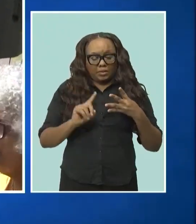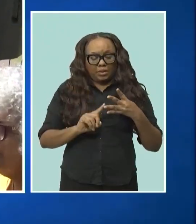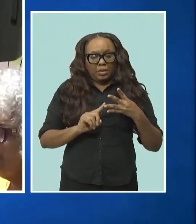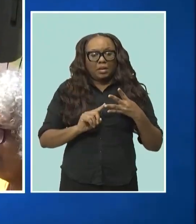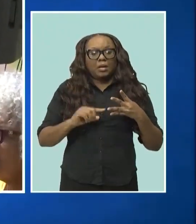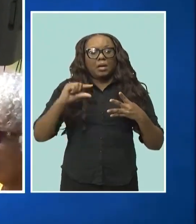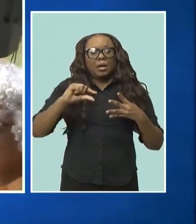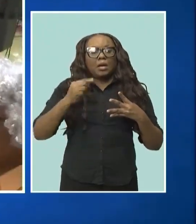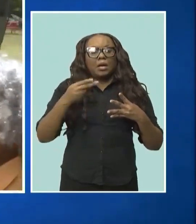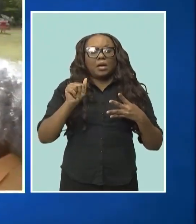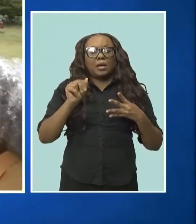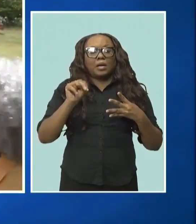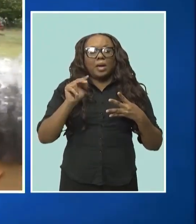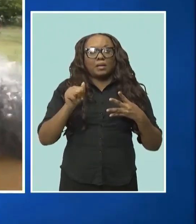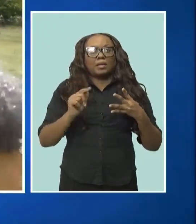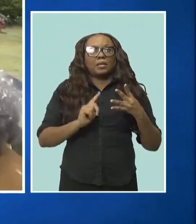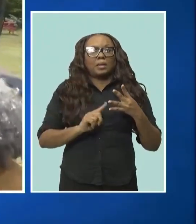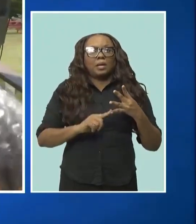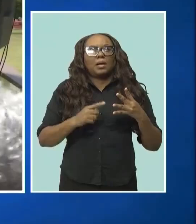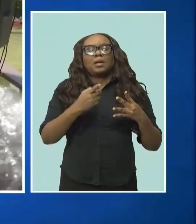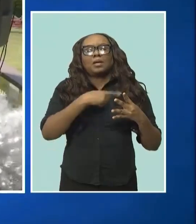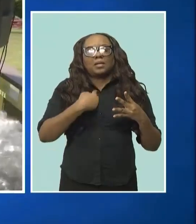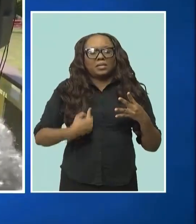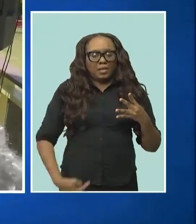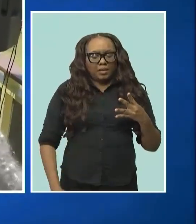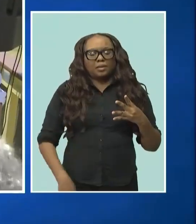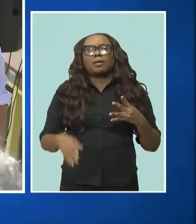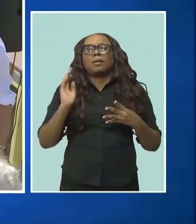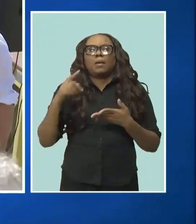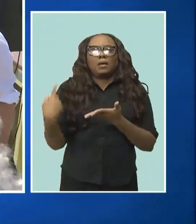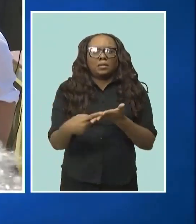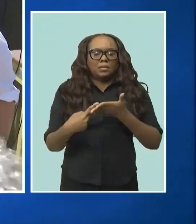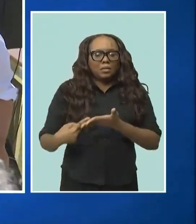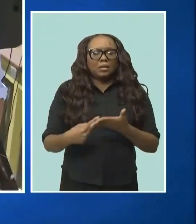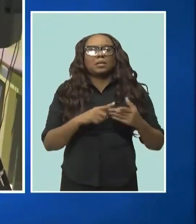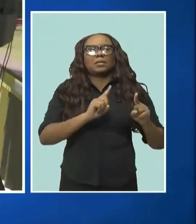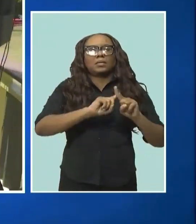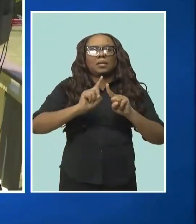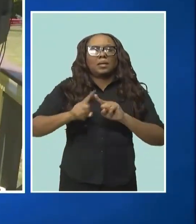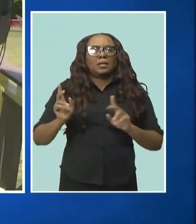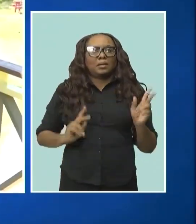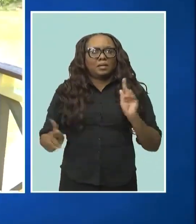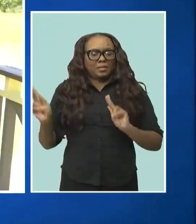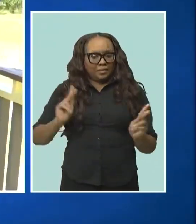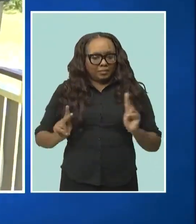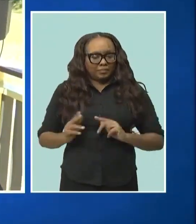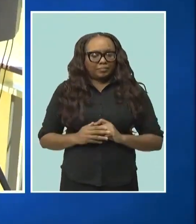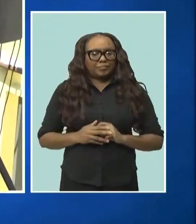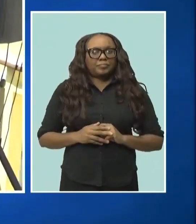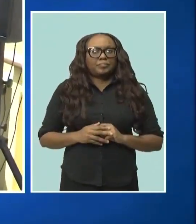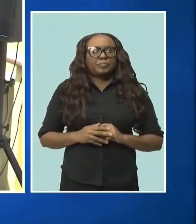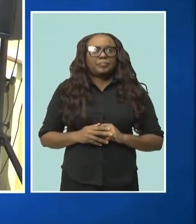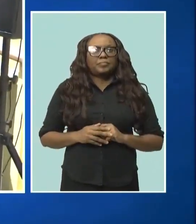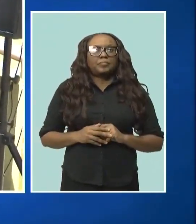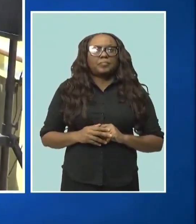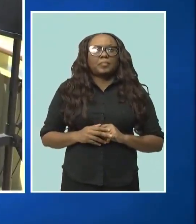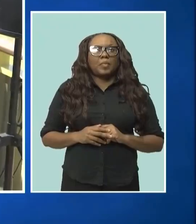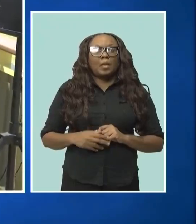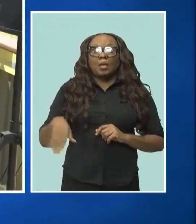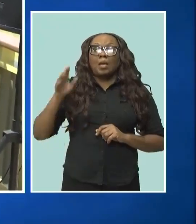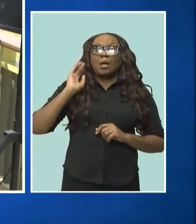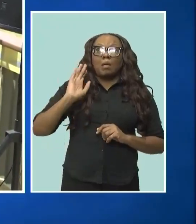Bank, and then over to China, where she will meet a number of high-level officials. But it's during a summit for a new